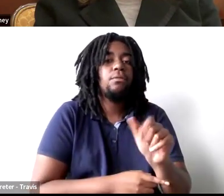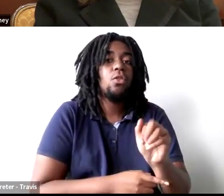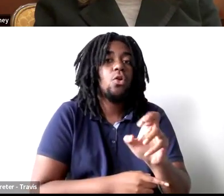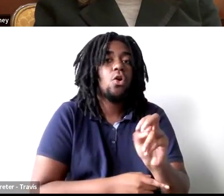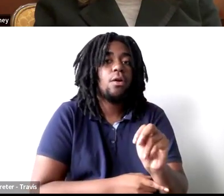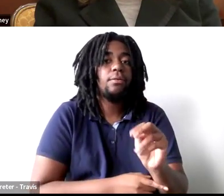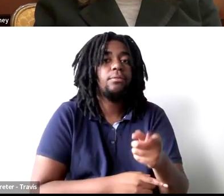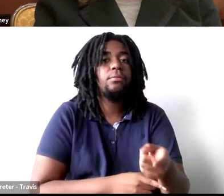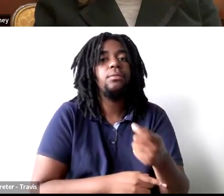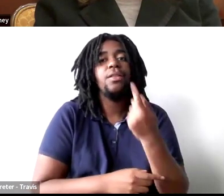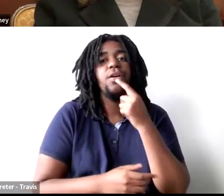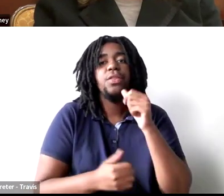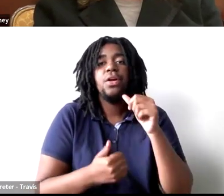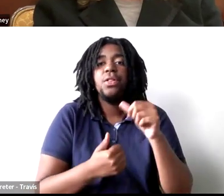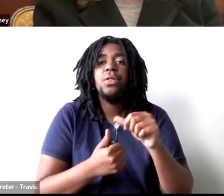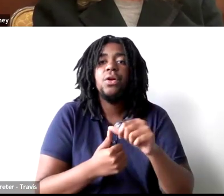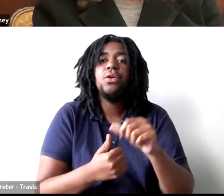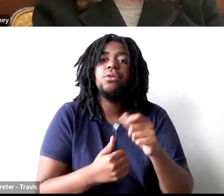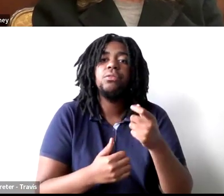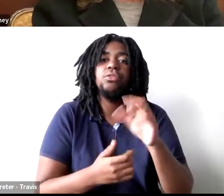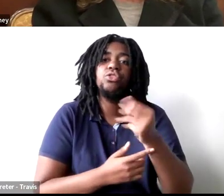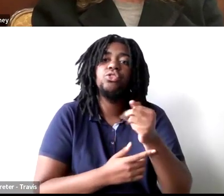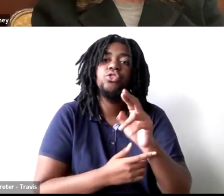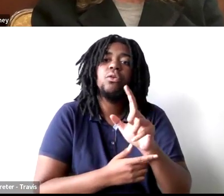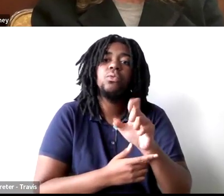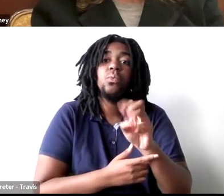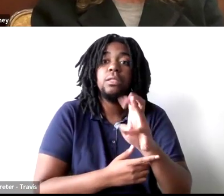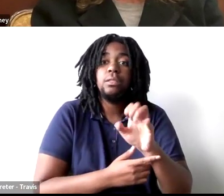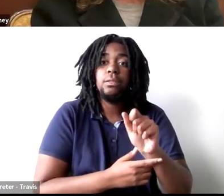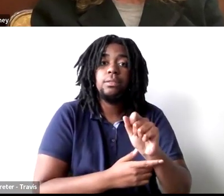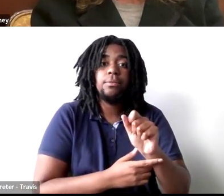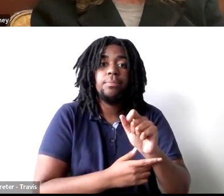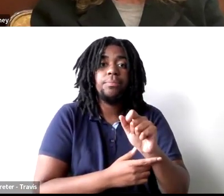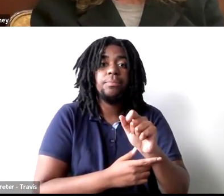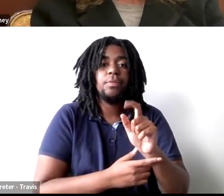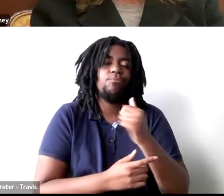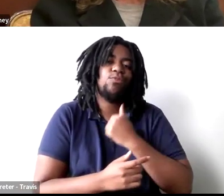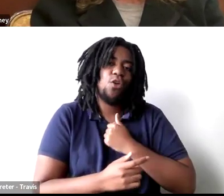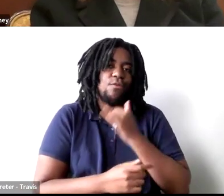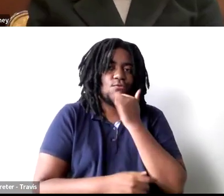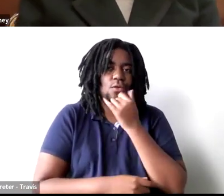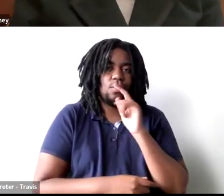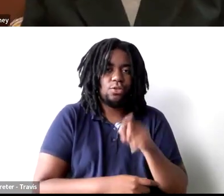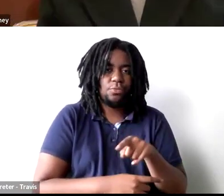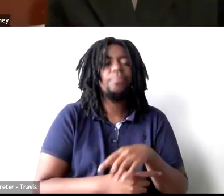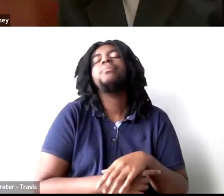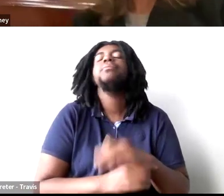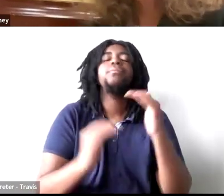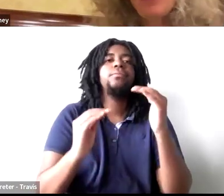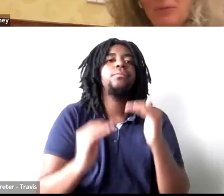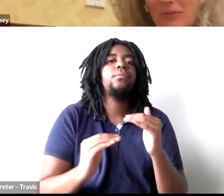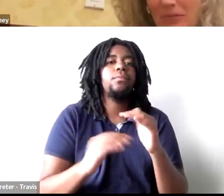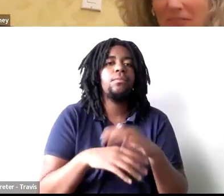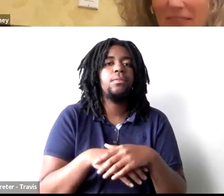Moses, referring to his lack of, sorry, that was not the question. The question for you is, what is the hardest